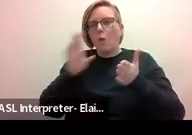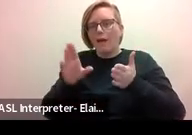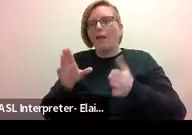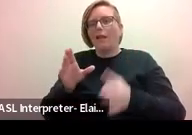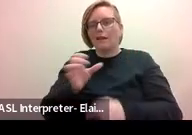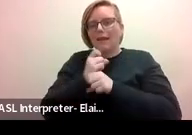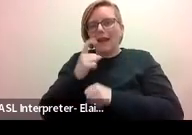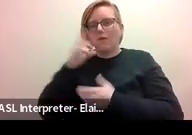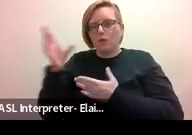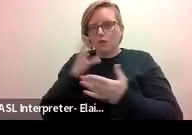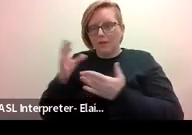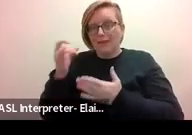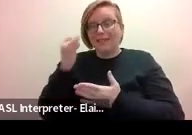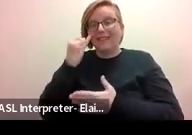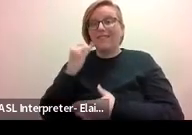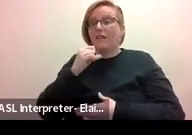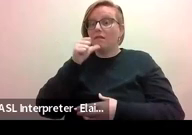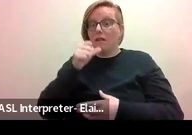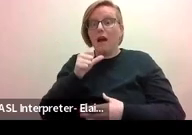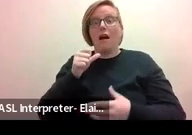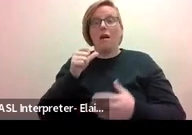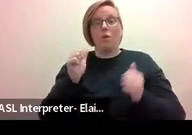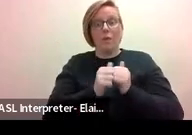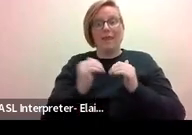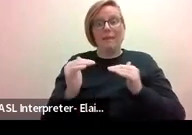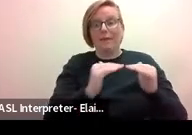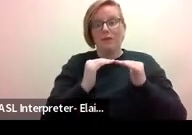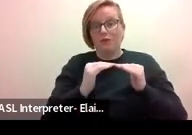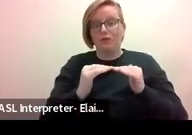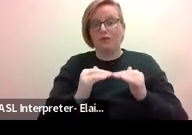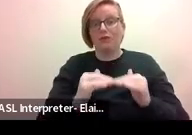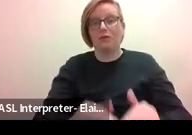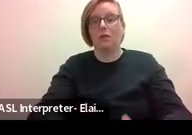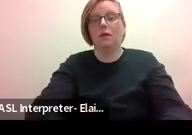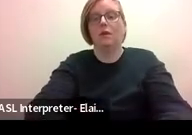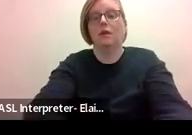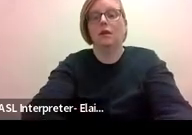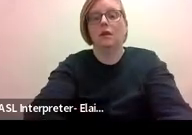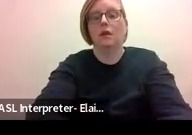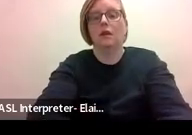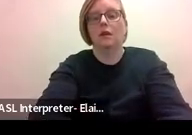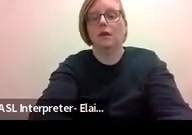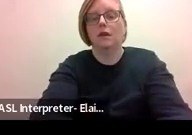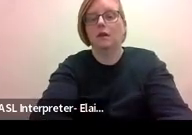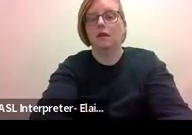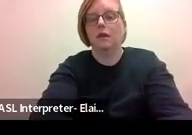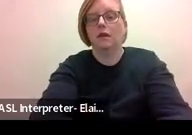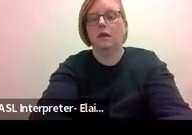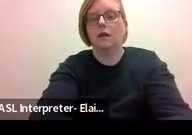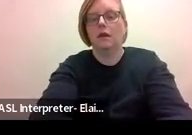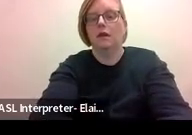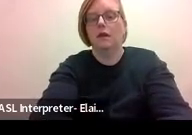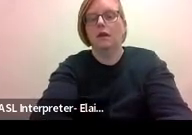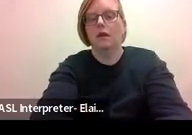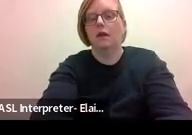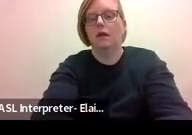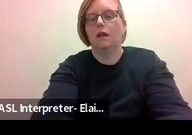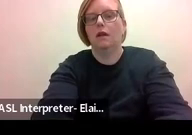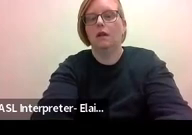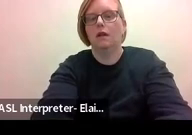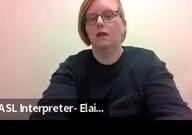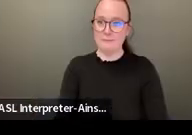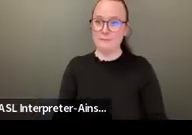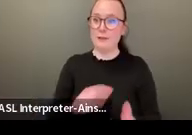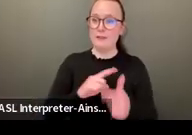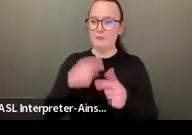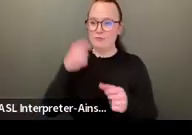they're not with their peers, or like why they're not with their peers. So it's very misleading. And then also just remember that percentage,